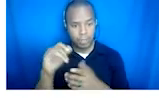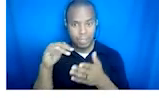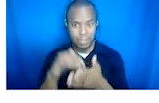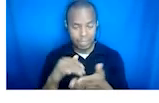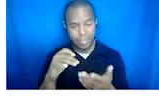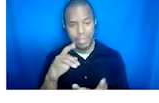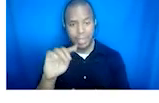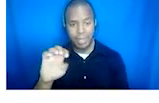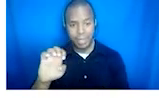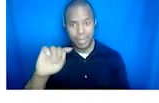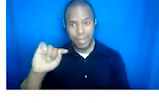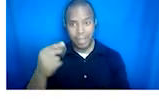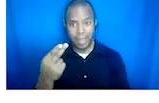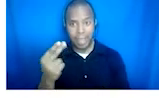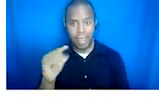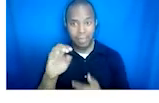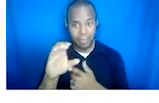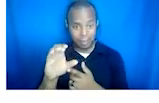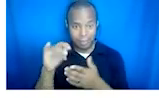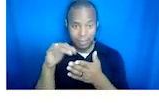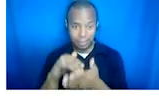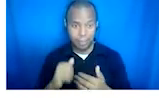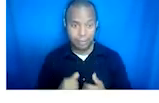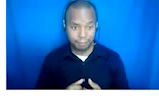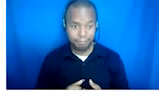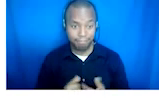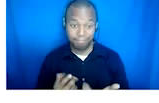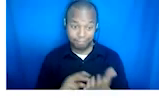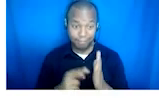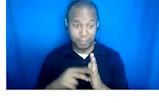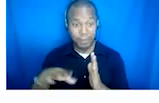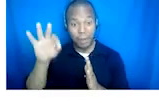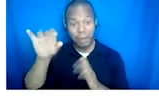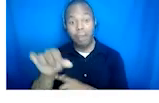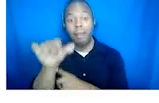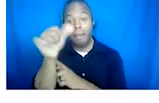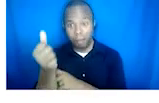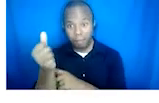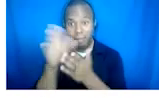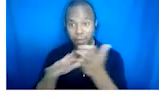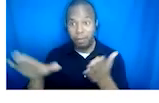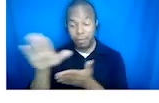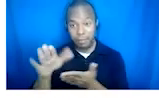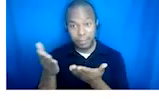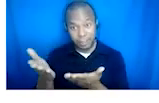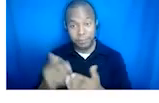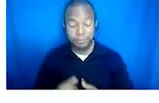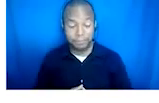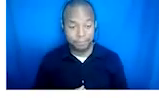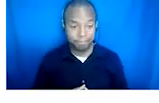And this list means that they're finding those at other colleges. So